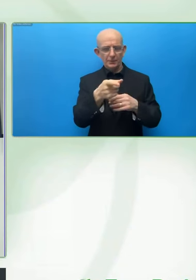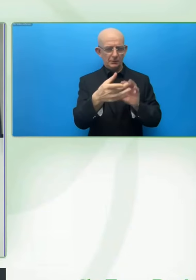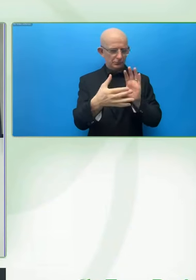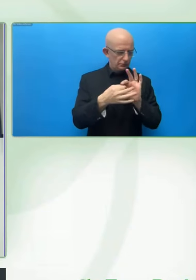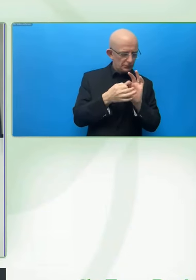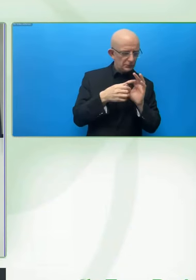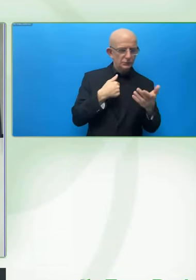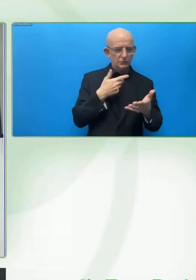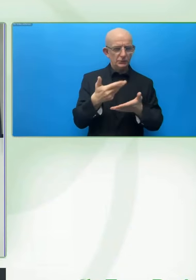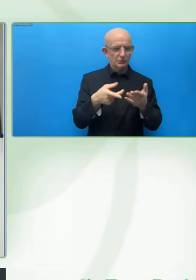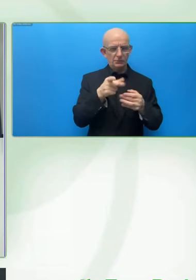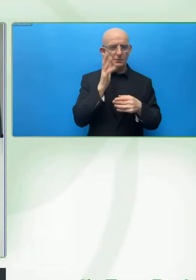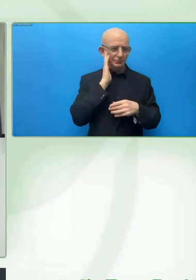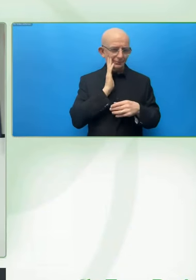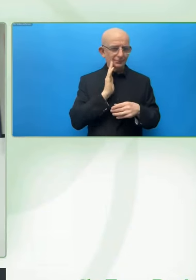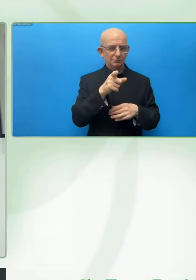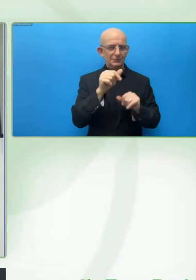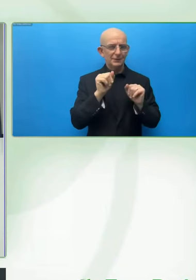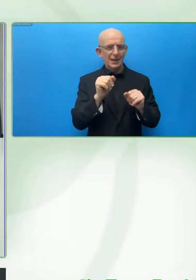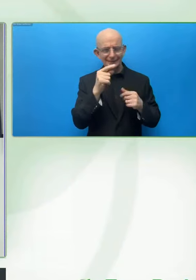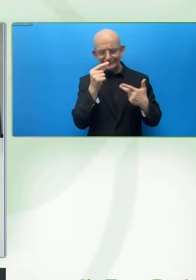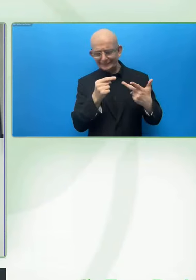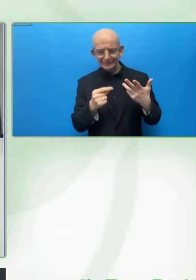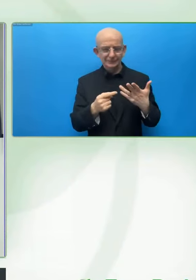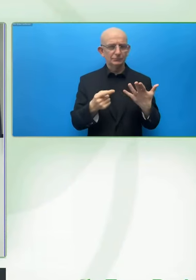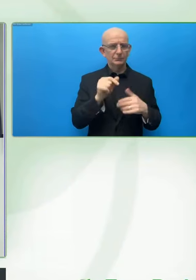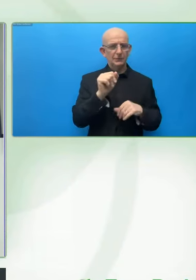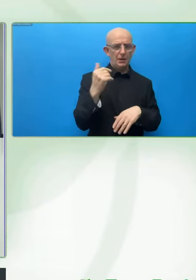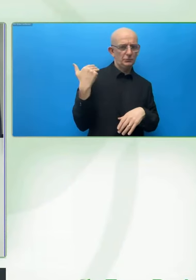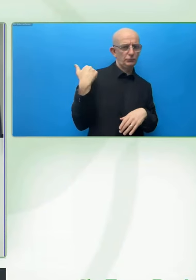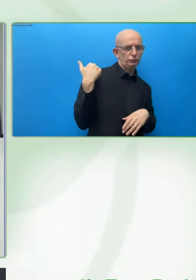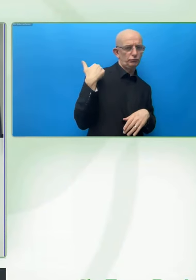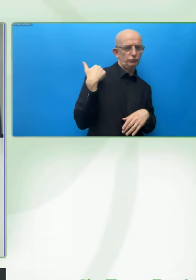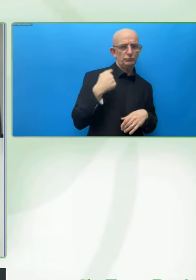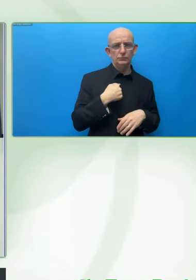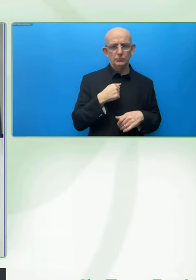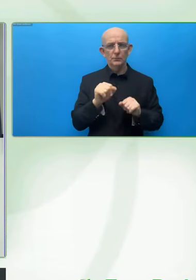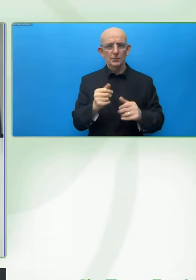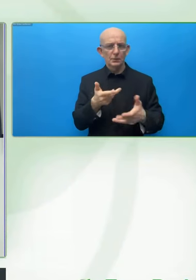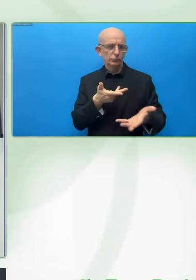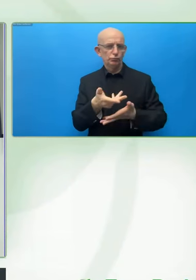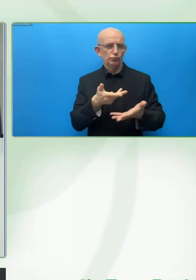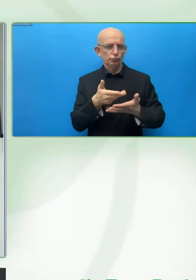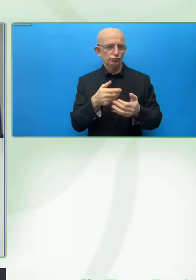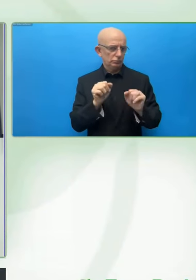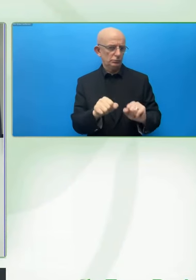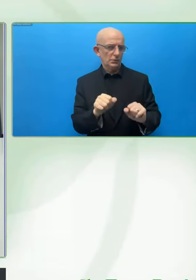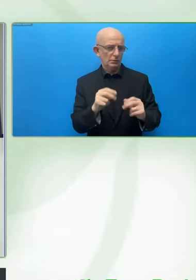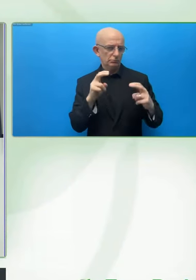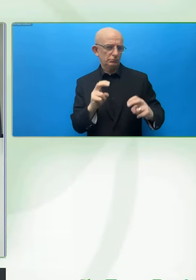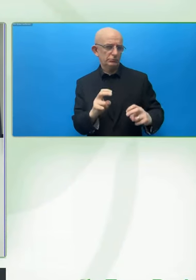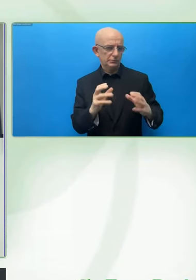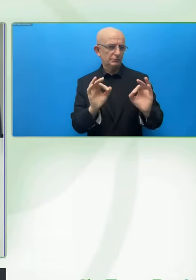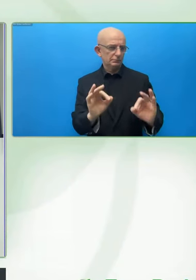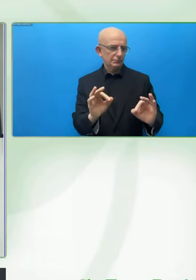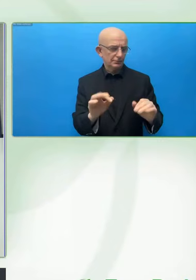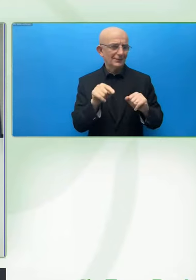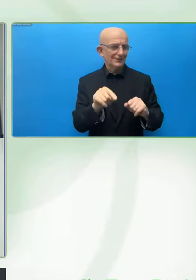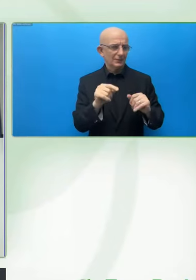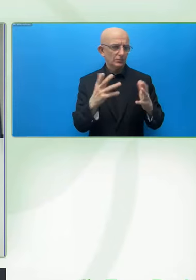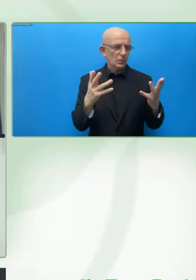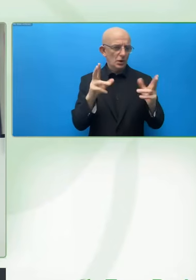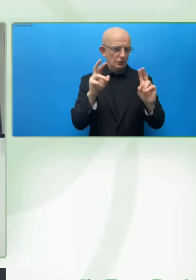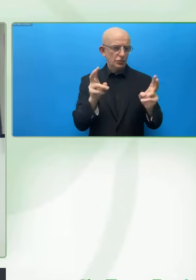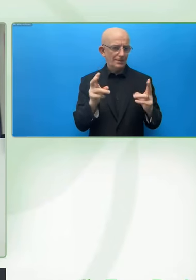as the topics or that require further attention, we'll be also very happy to assist you. Thank